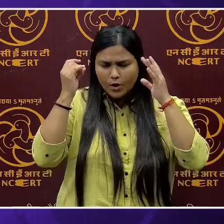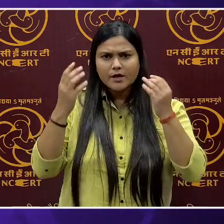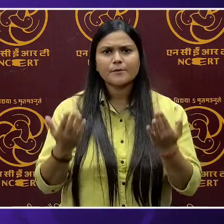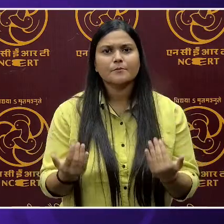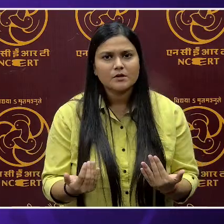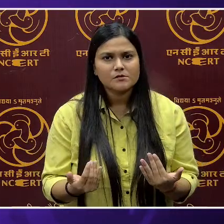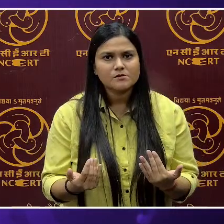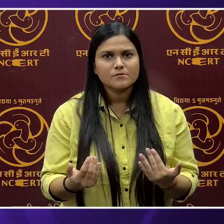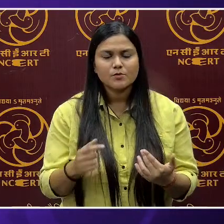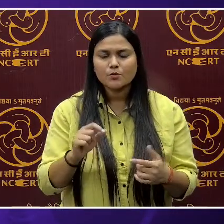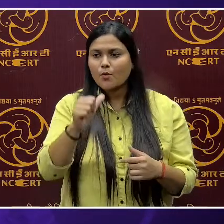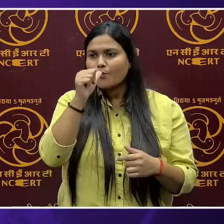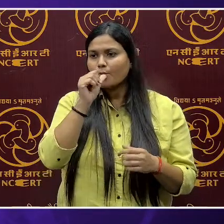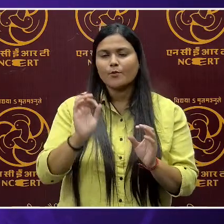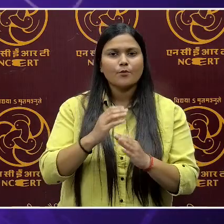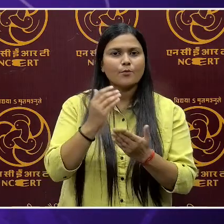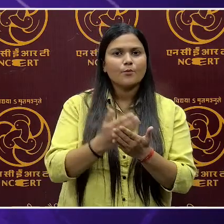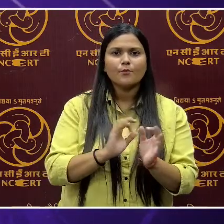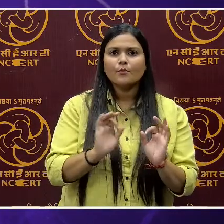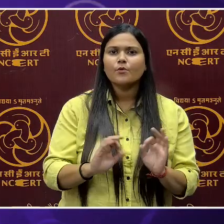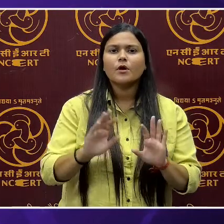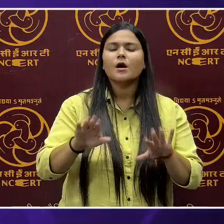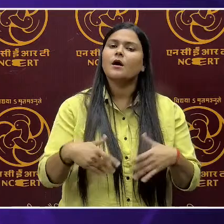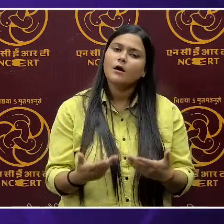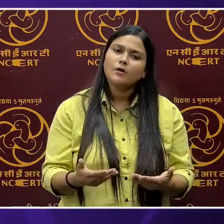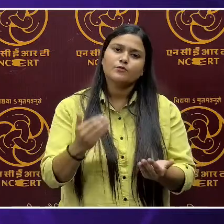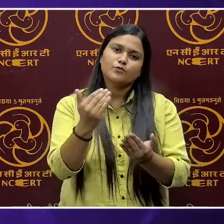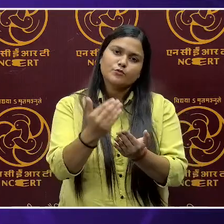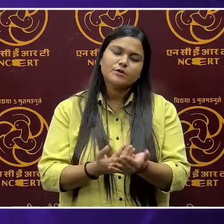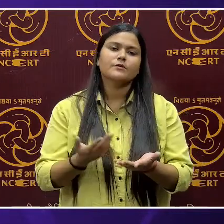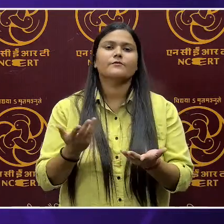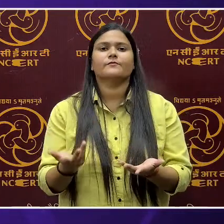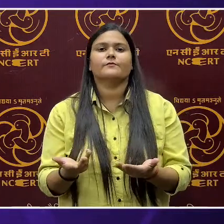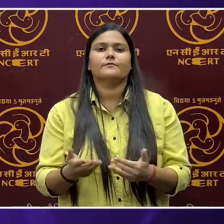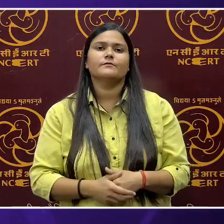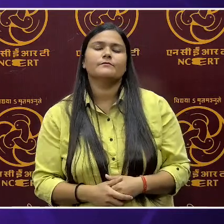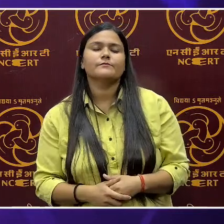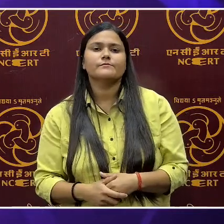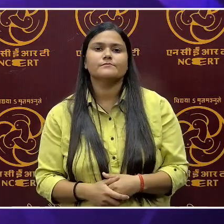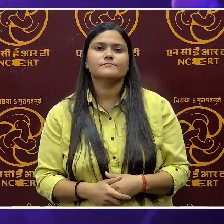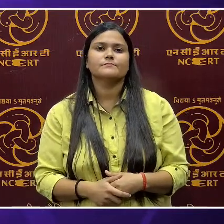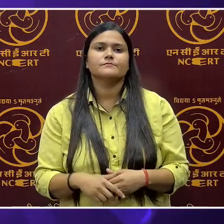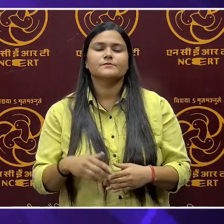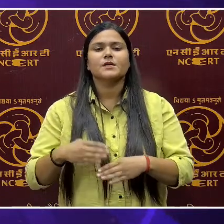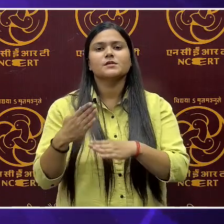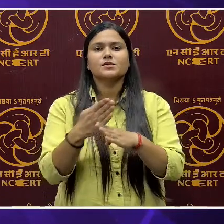have nothing to drink. So how to conserve water? So